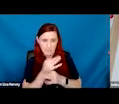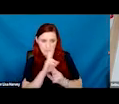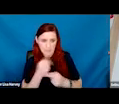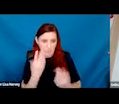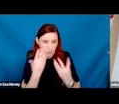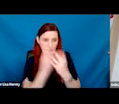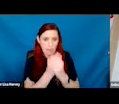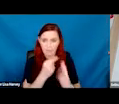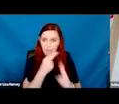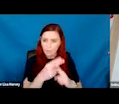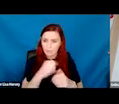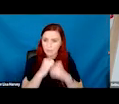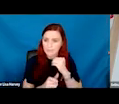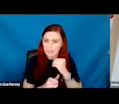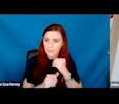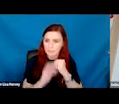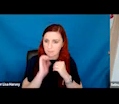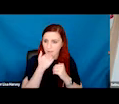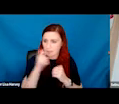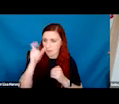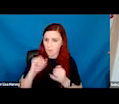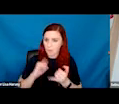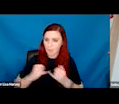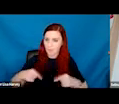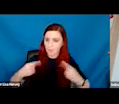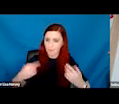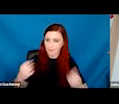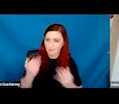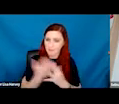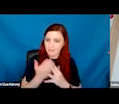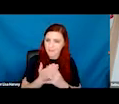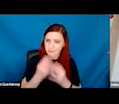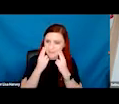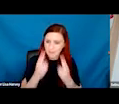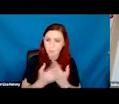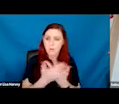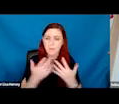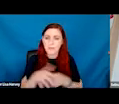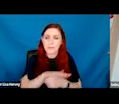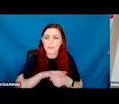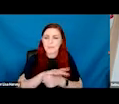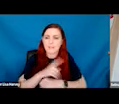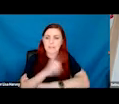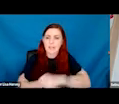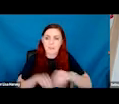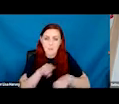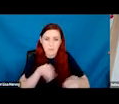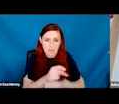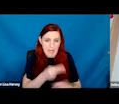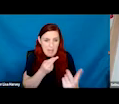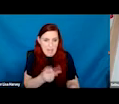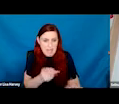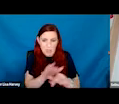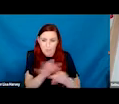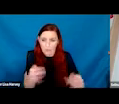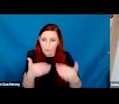out together if a family member has significant access needs, or in many cases, disabled people being laid on the floor of a public toilet to